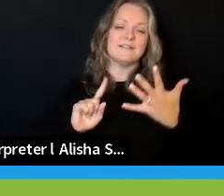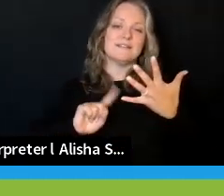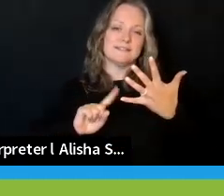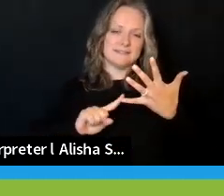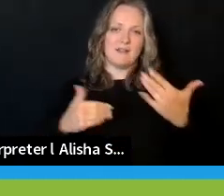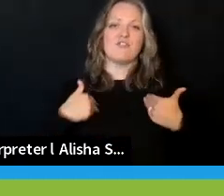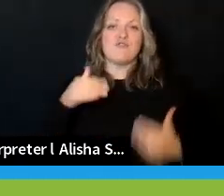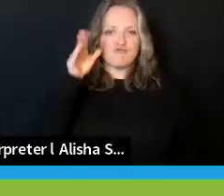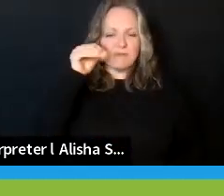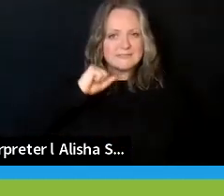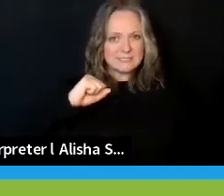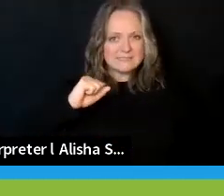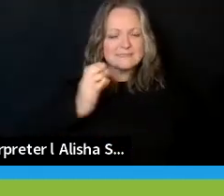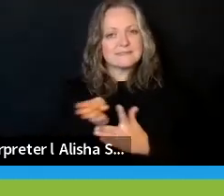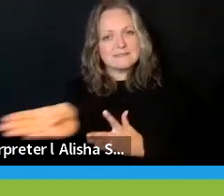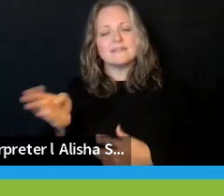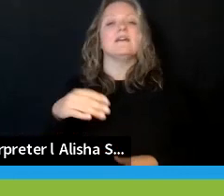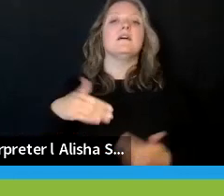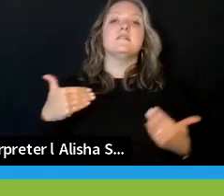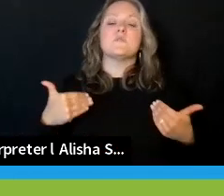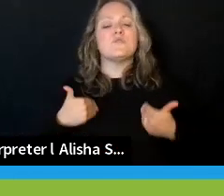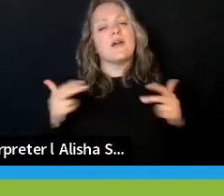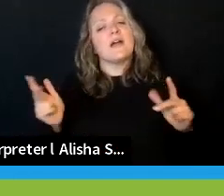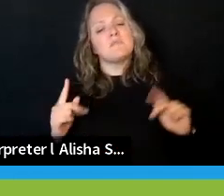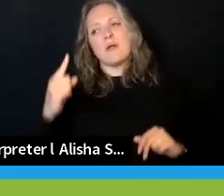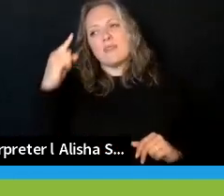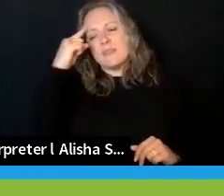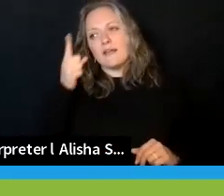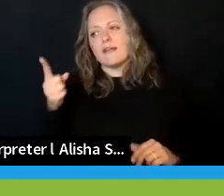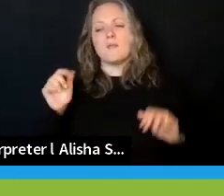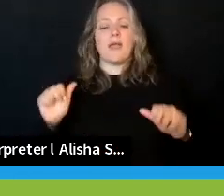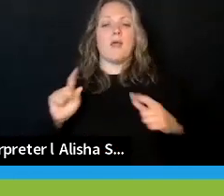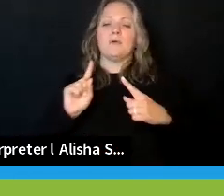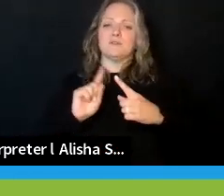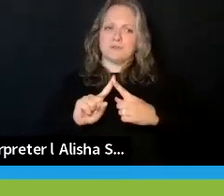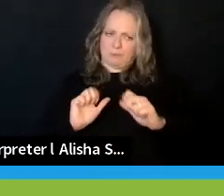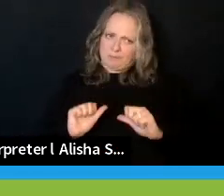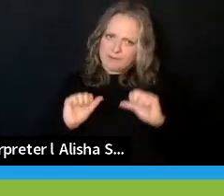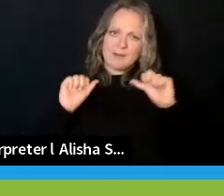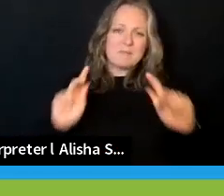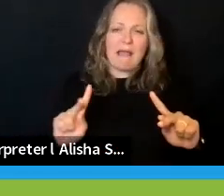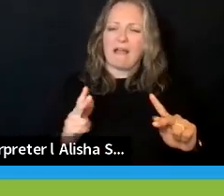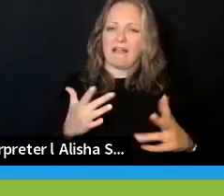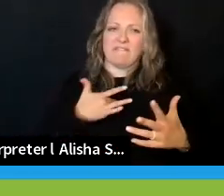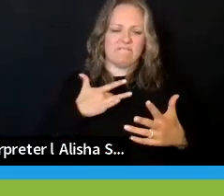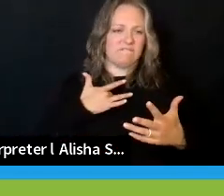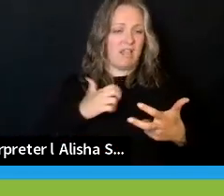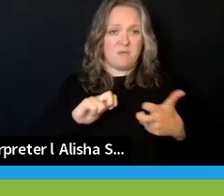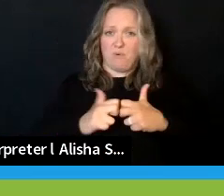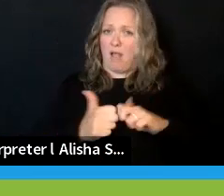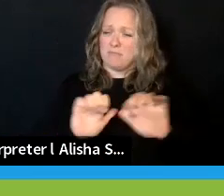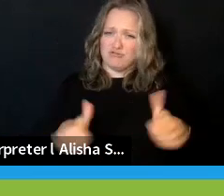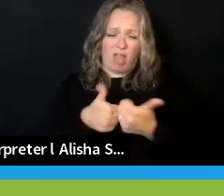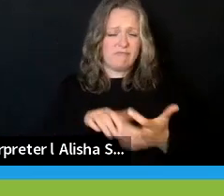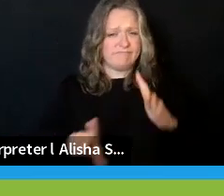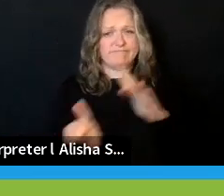resilience, and young people define this as being able to bounce back or bounce forward when life gives them